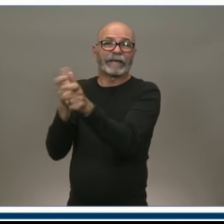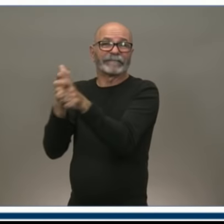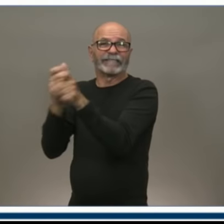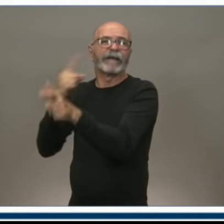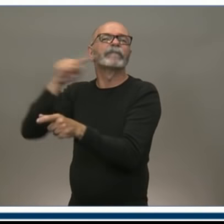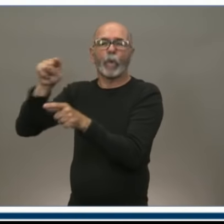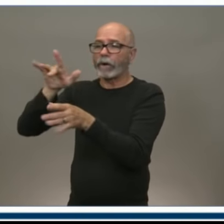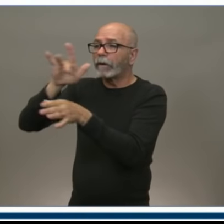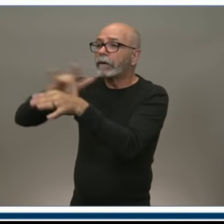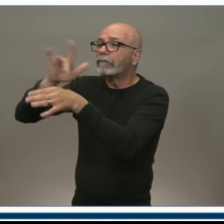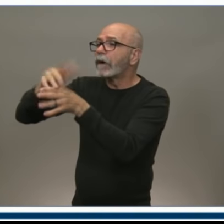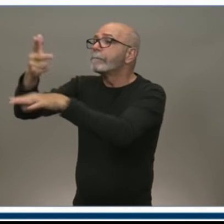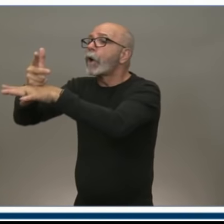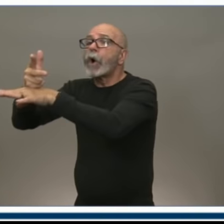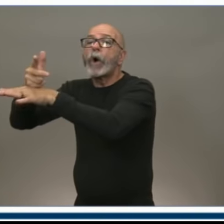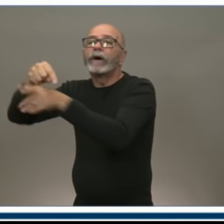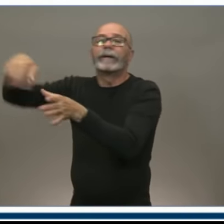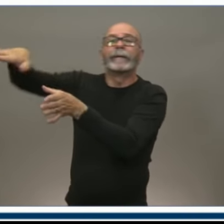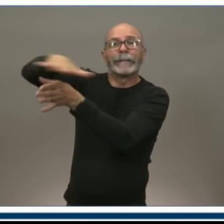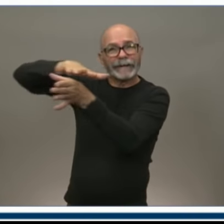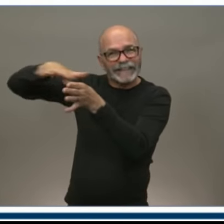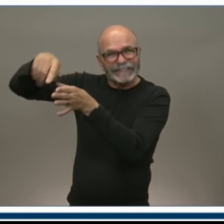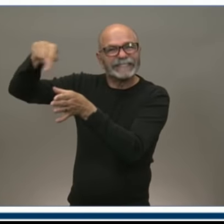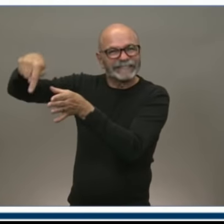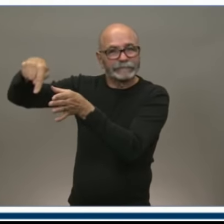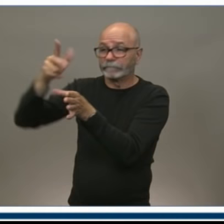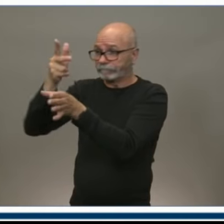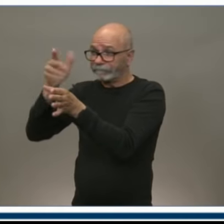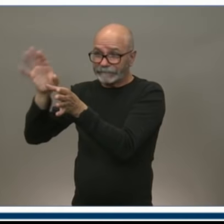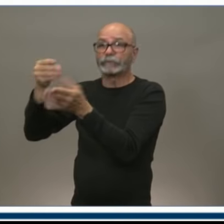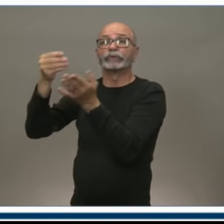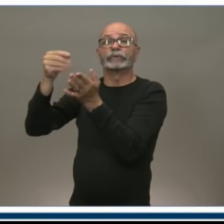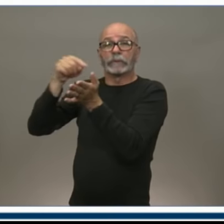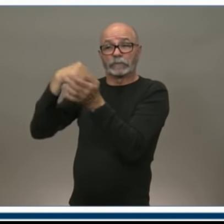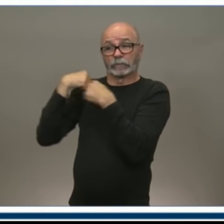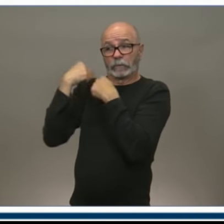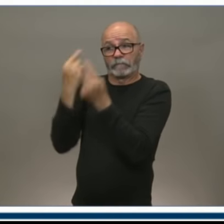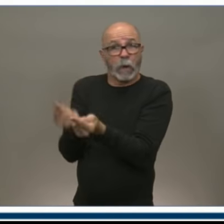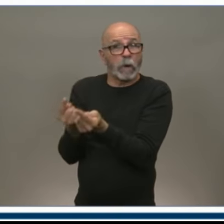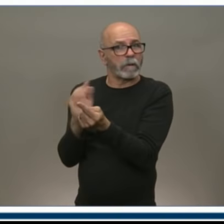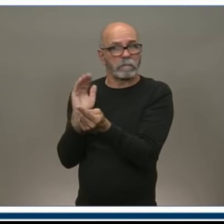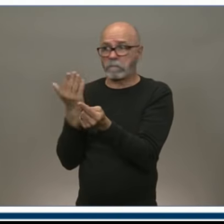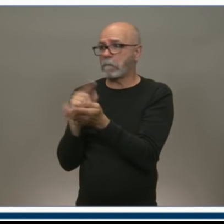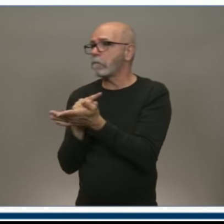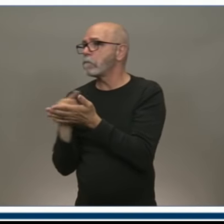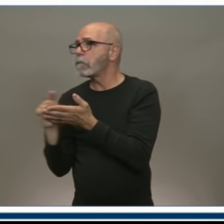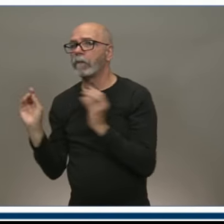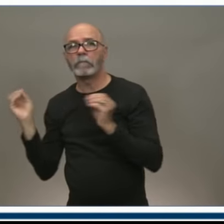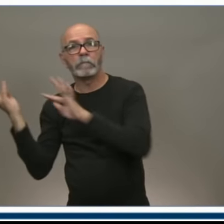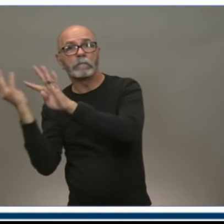space in the Bears Lake Business Park. But as we've gone through the week and we came to the conclusion this morning